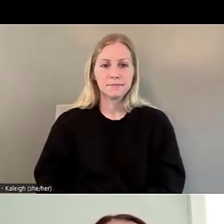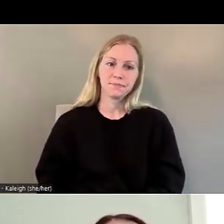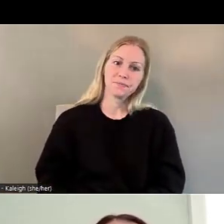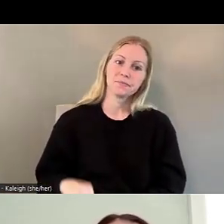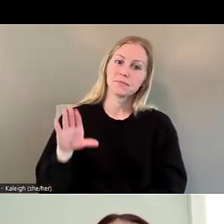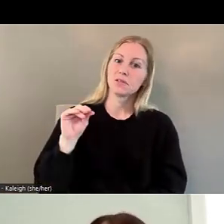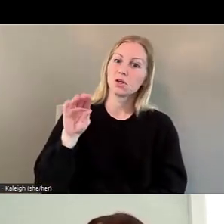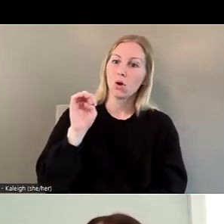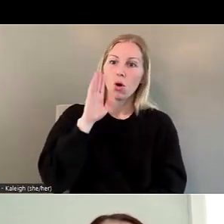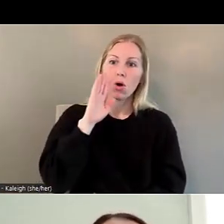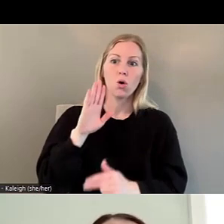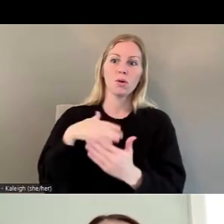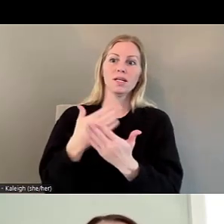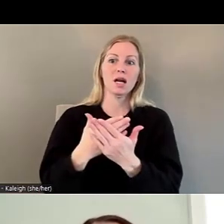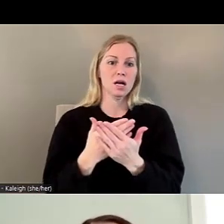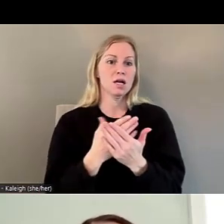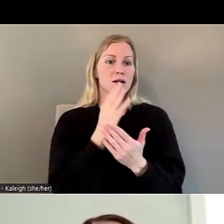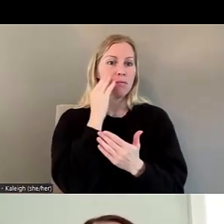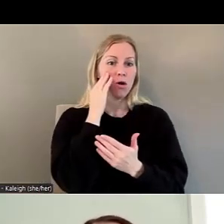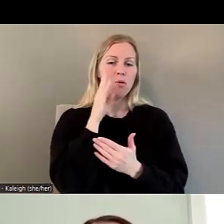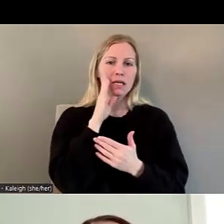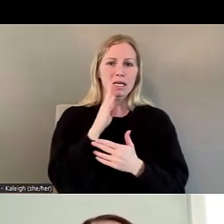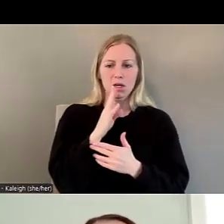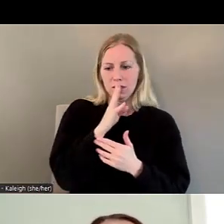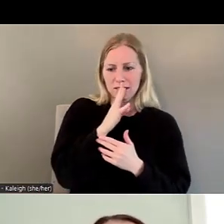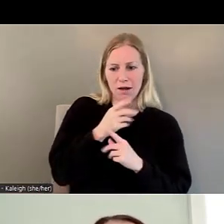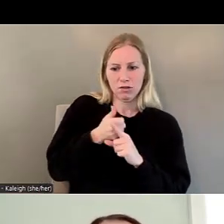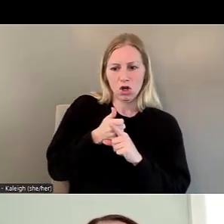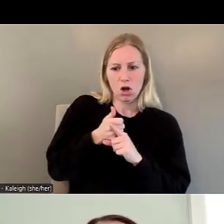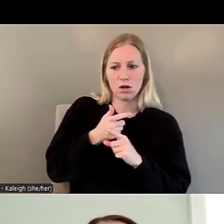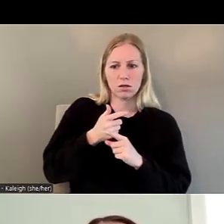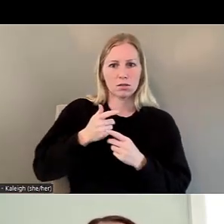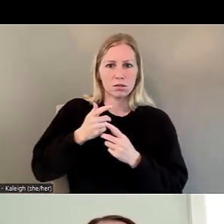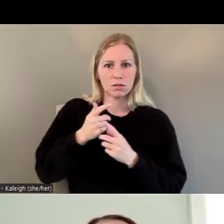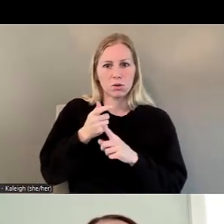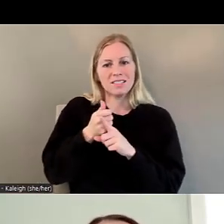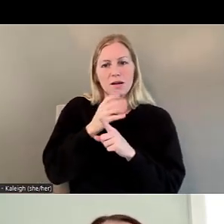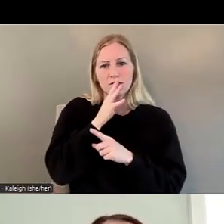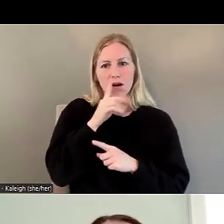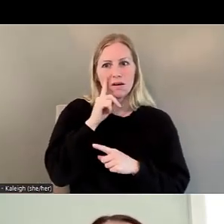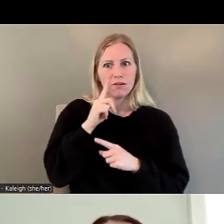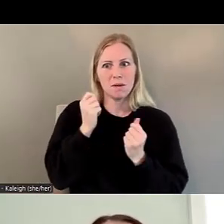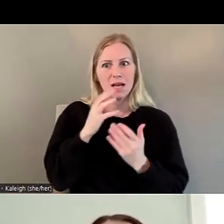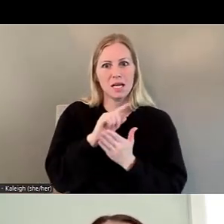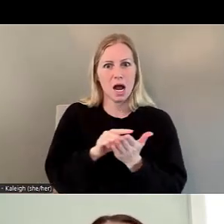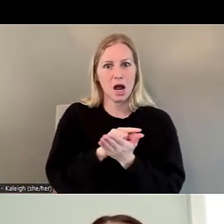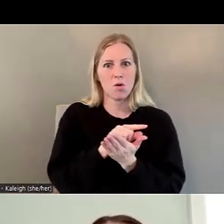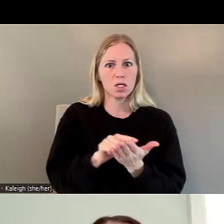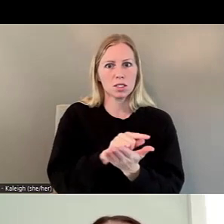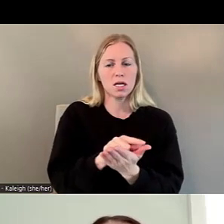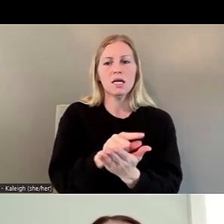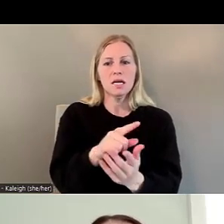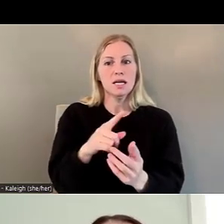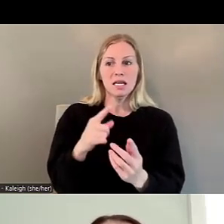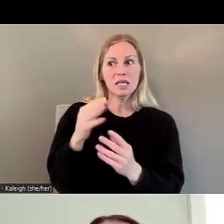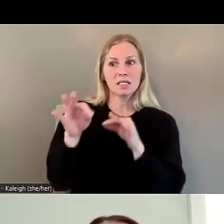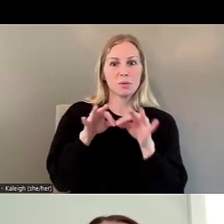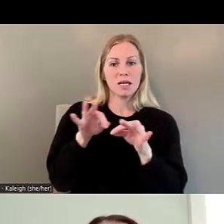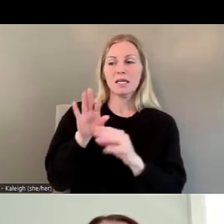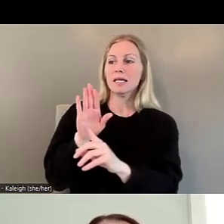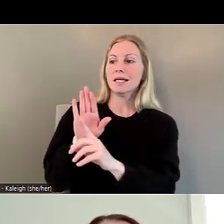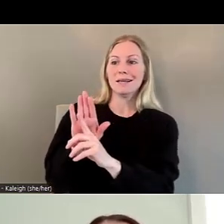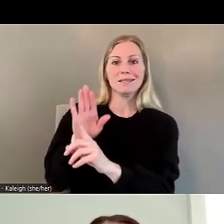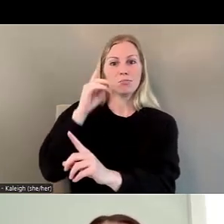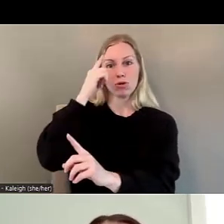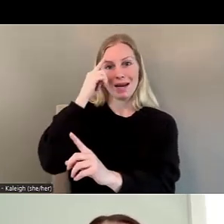Cole would come home and self-talk for hours. He would tell us that his brain was telling him that he was at his old school and he had to fight. And when the book